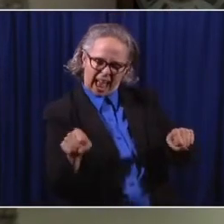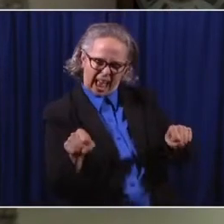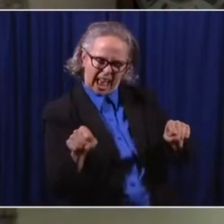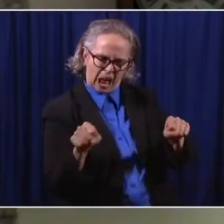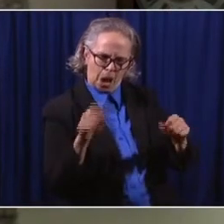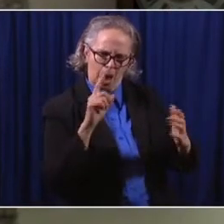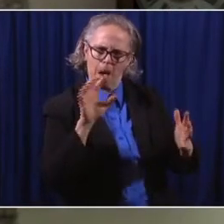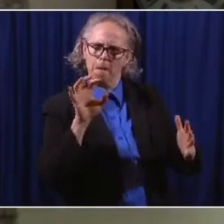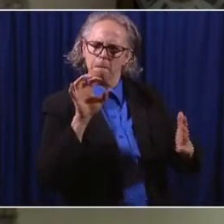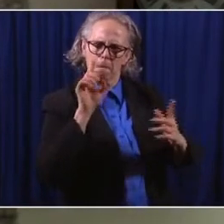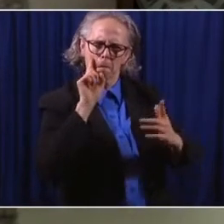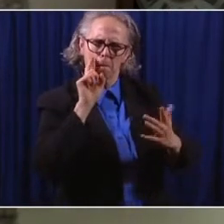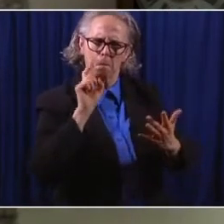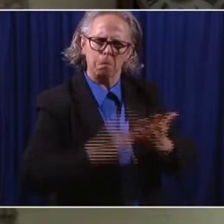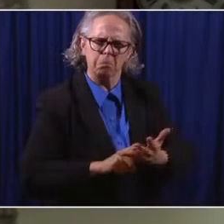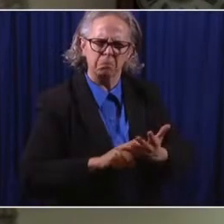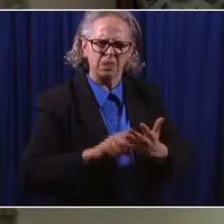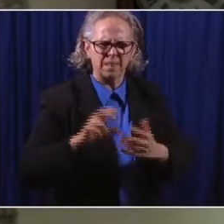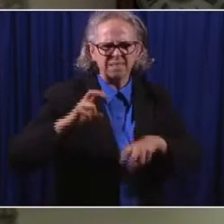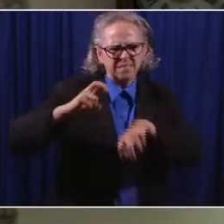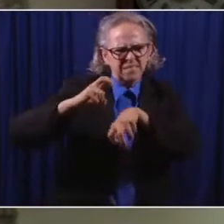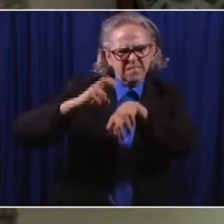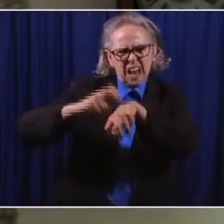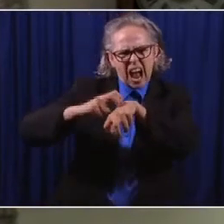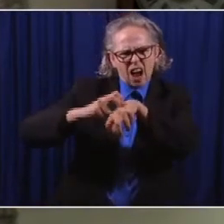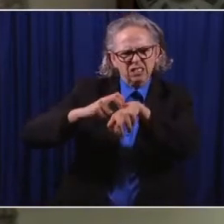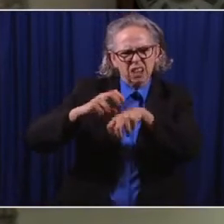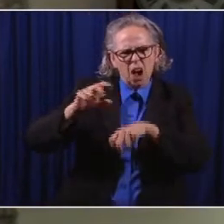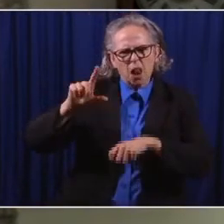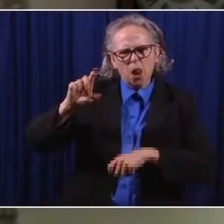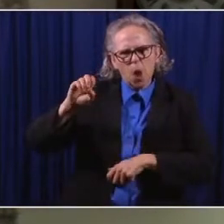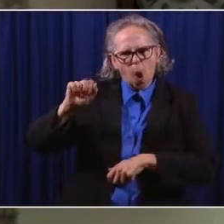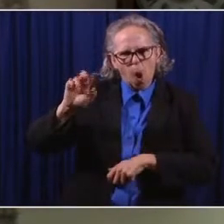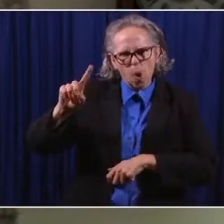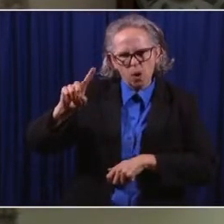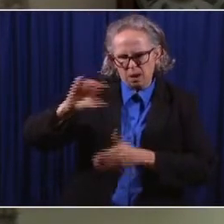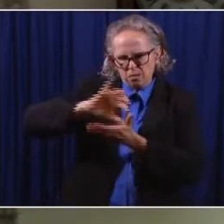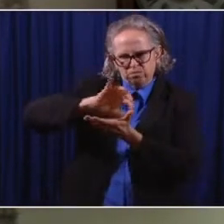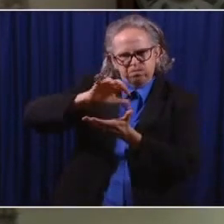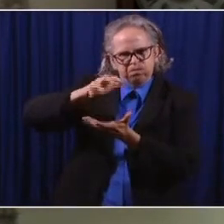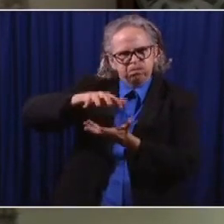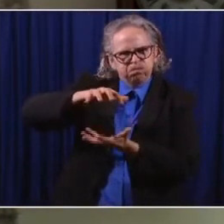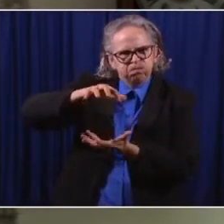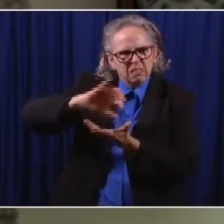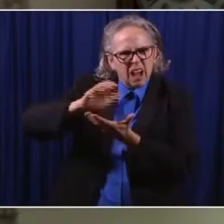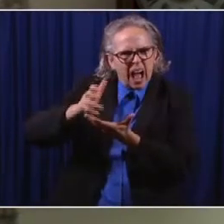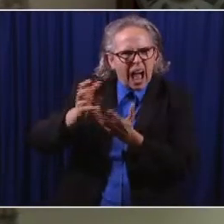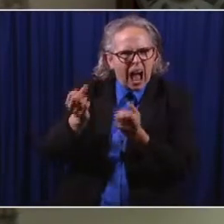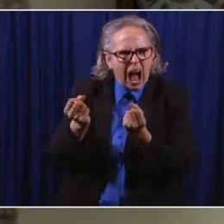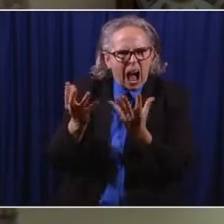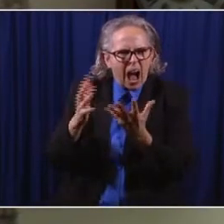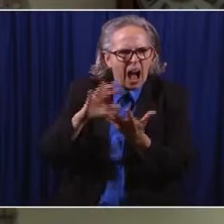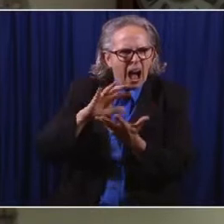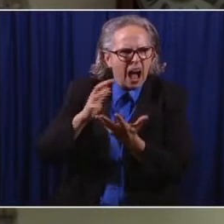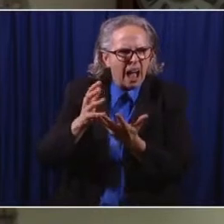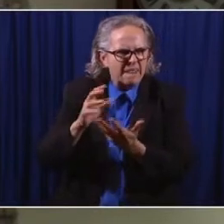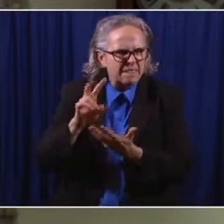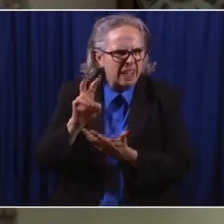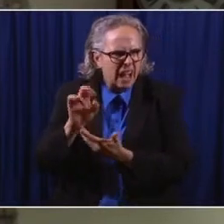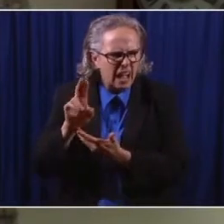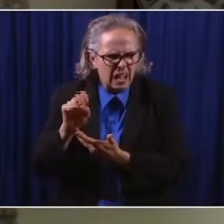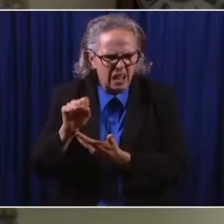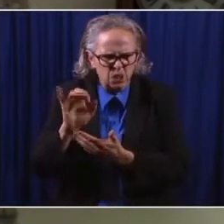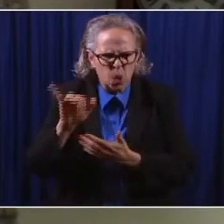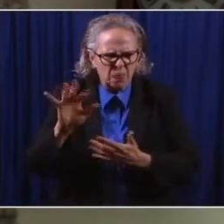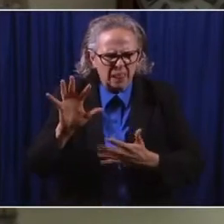load. And so as we refine this, using those tests, which will tell you where that